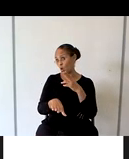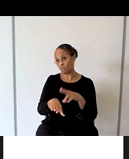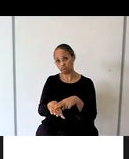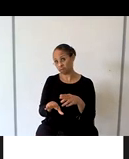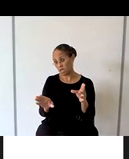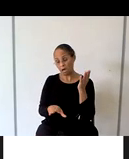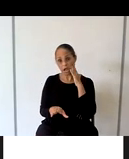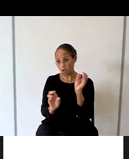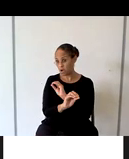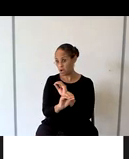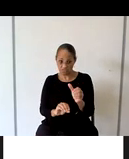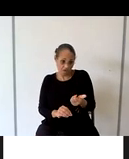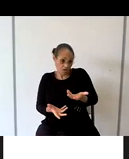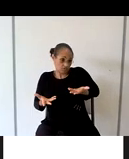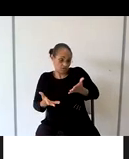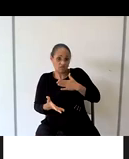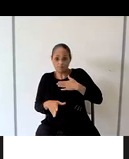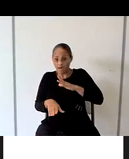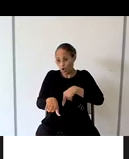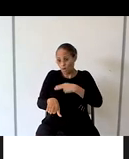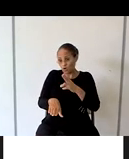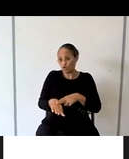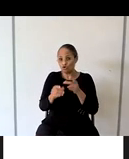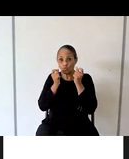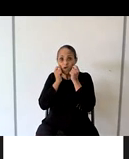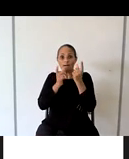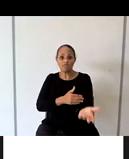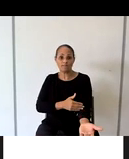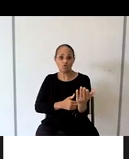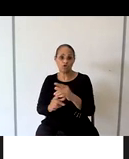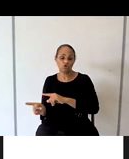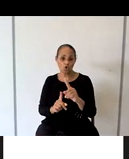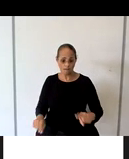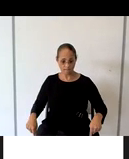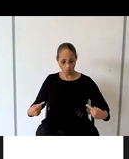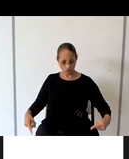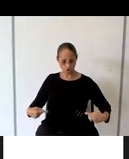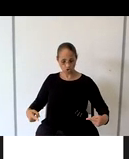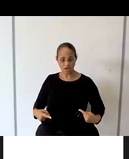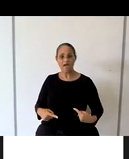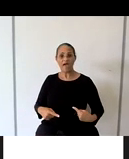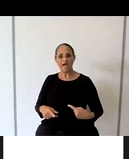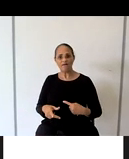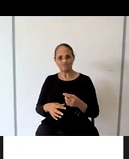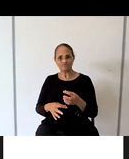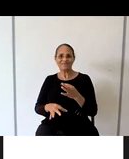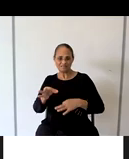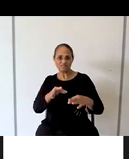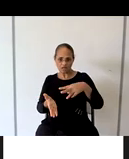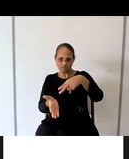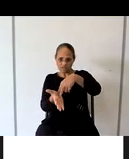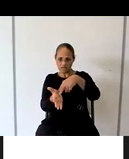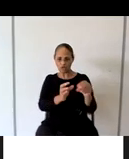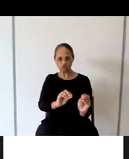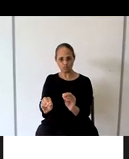nothing else. You know, it's my normal to get up in the morning and to get into my wheelchair instead of standing up to move.